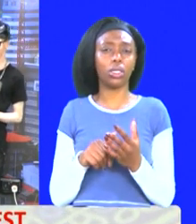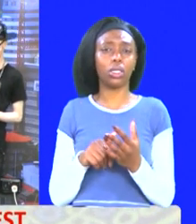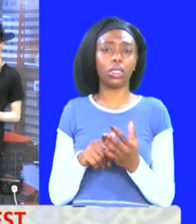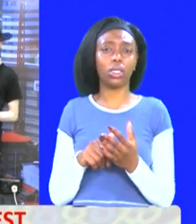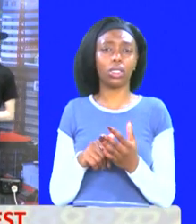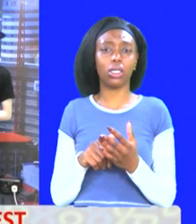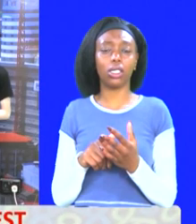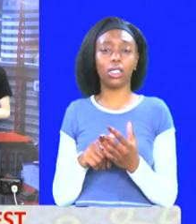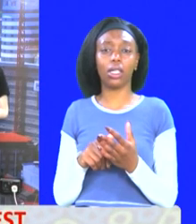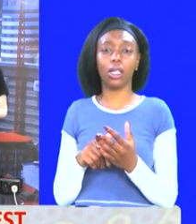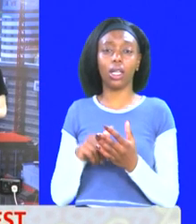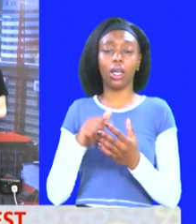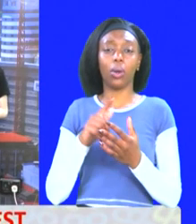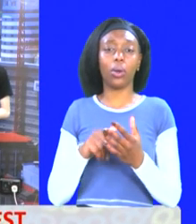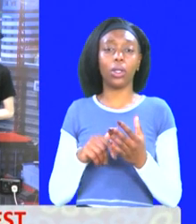status.